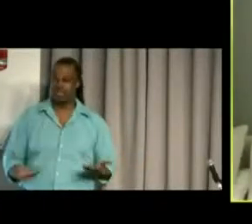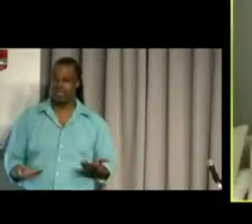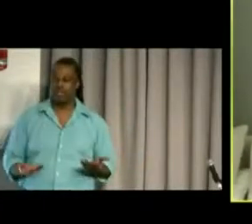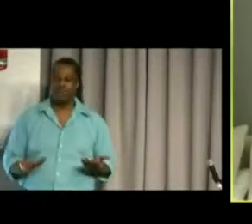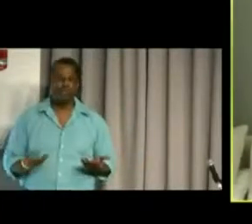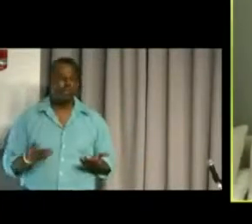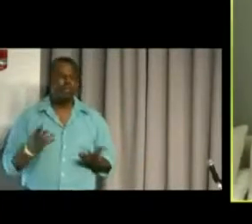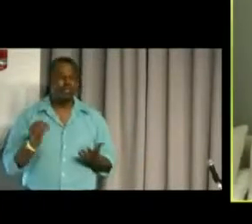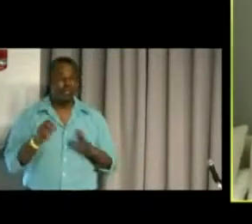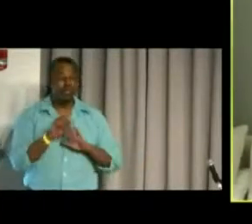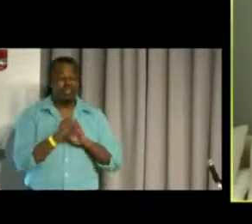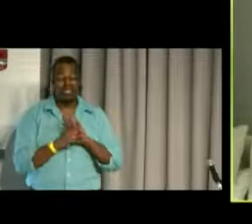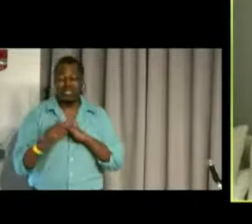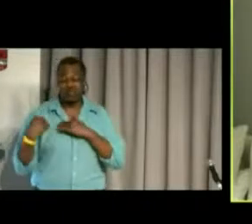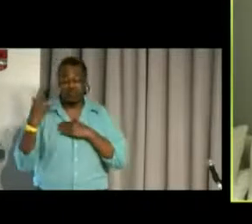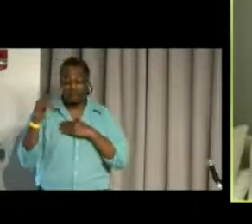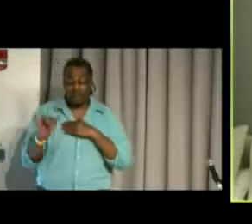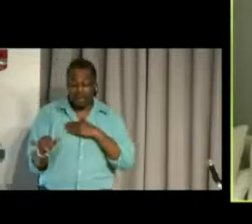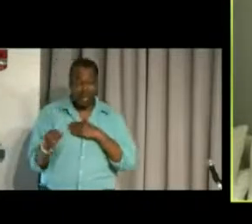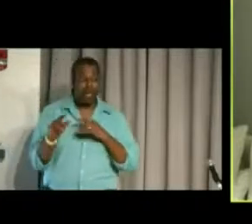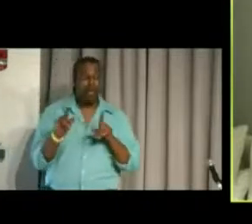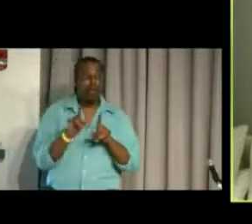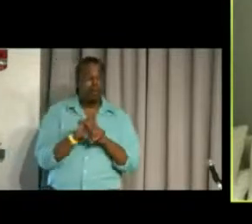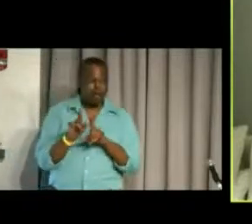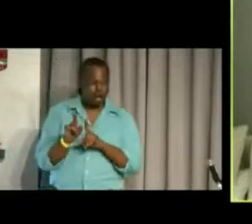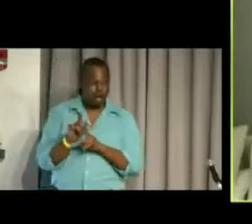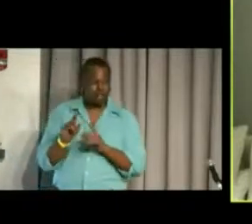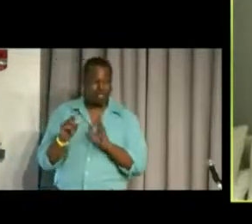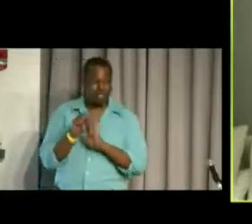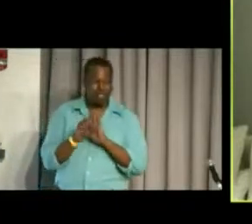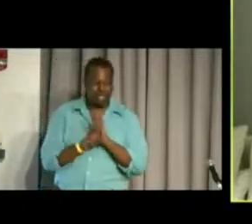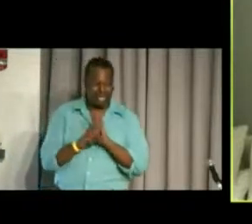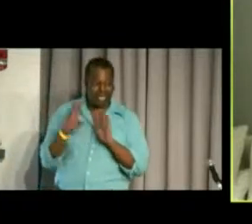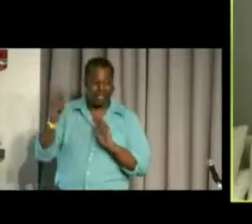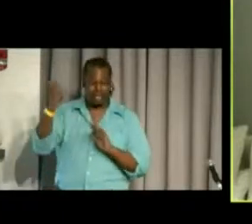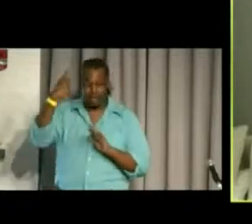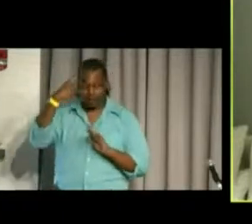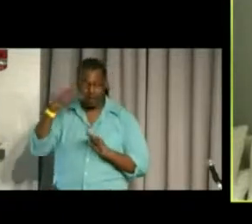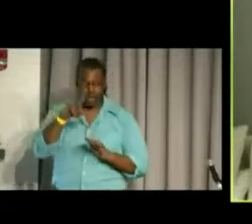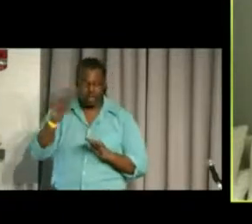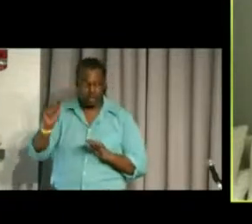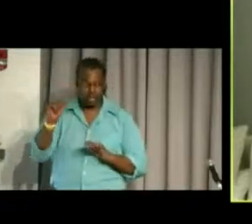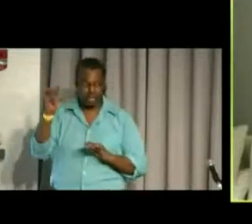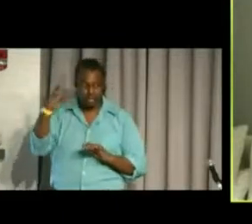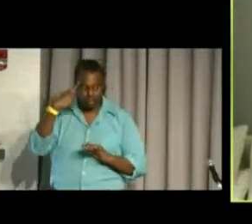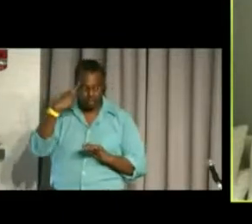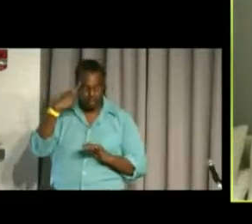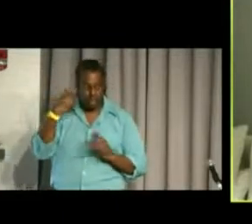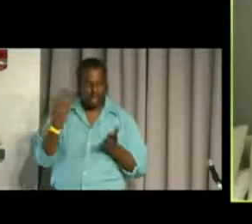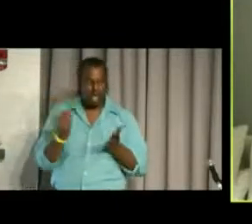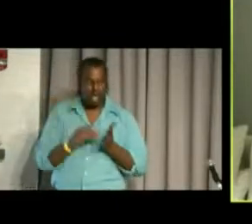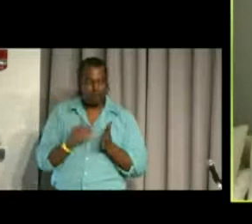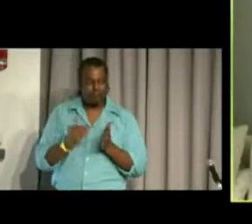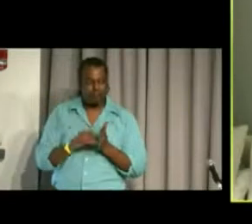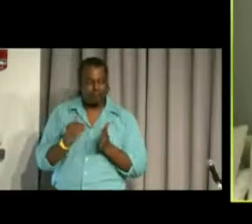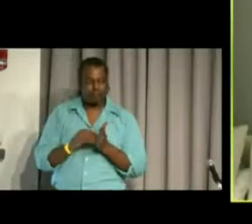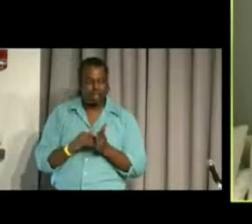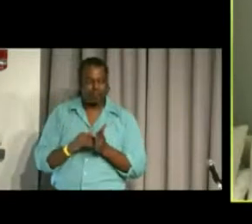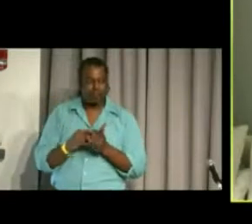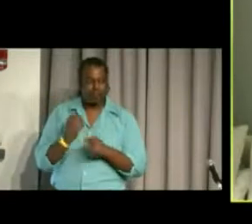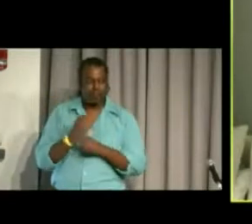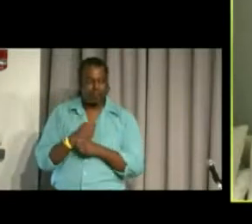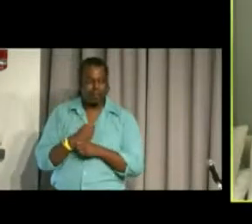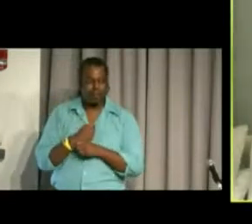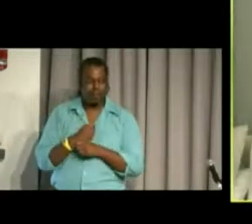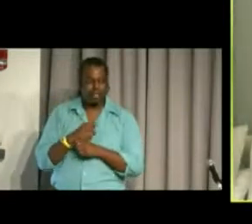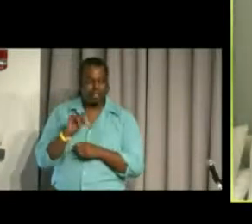state responsible for that, but the state, and especially the governor and the lieutenant governor, has repeatedly made attacks against Jackson, saying